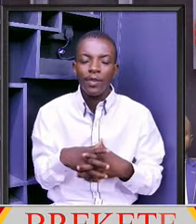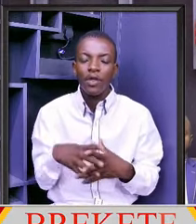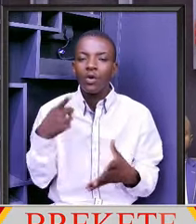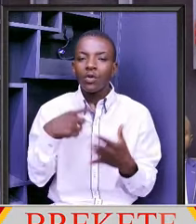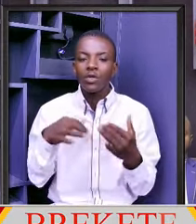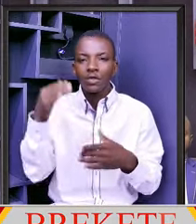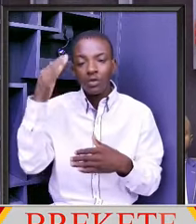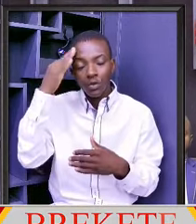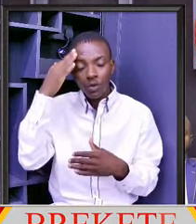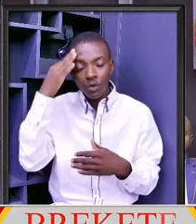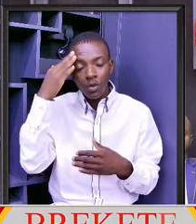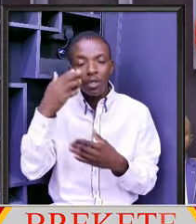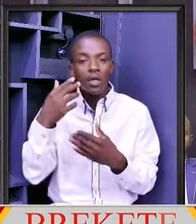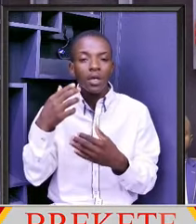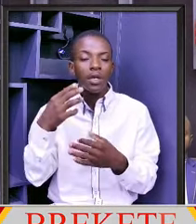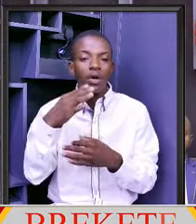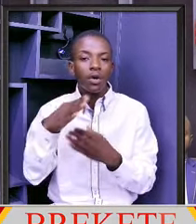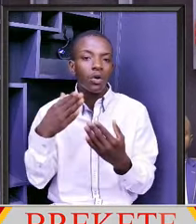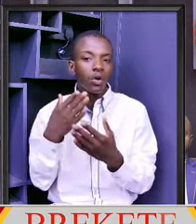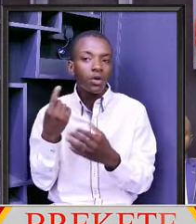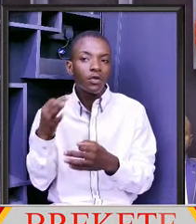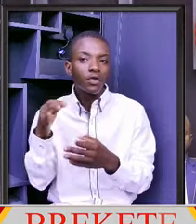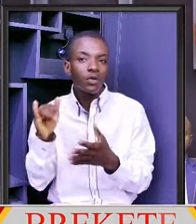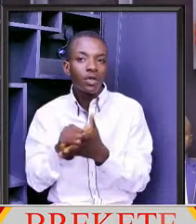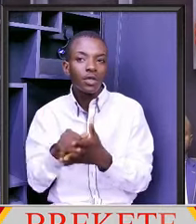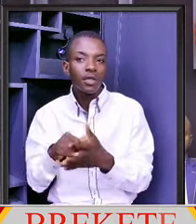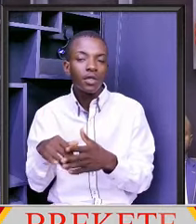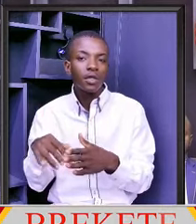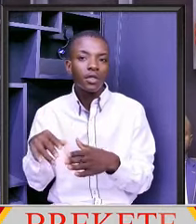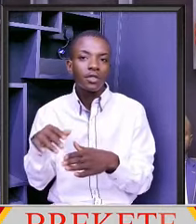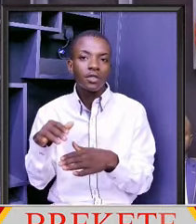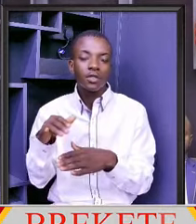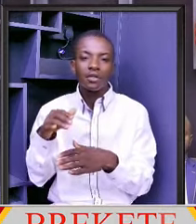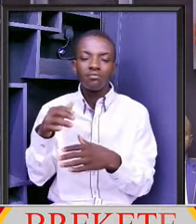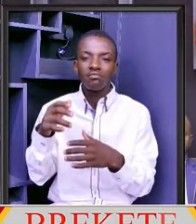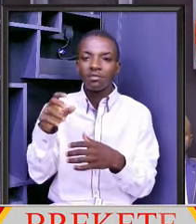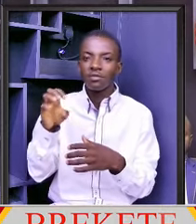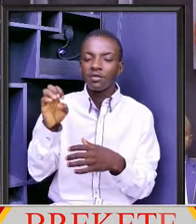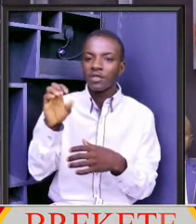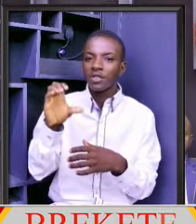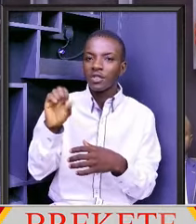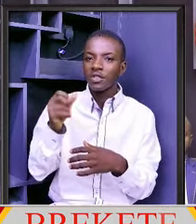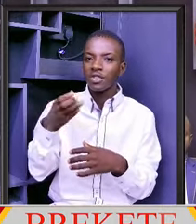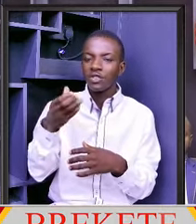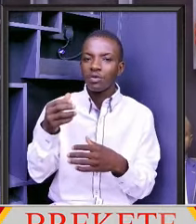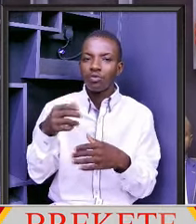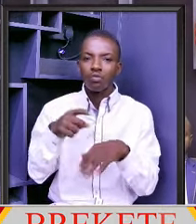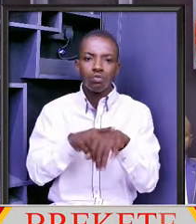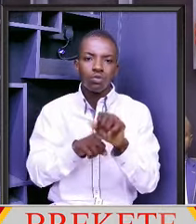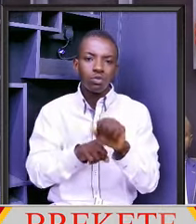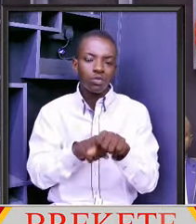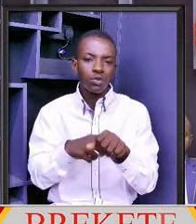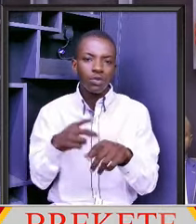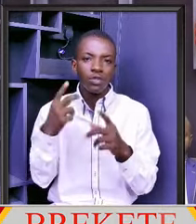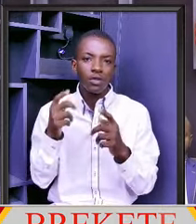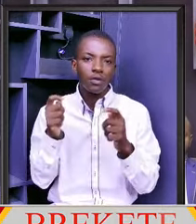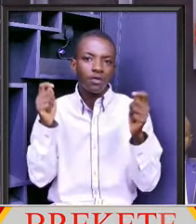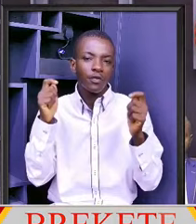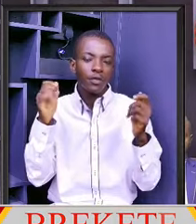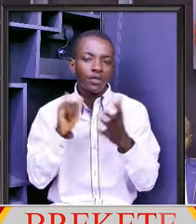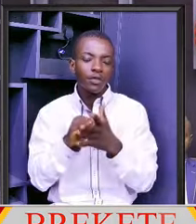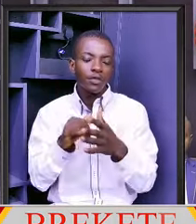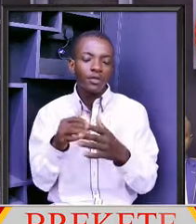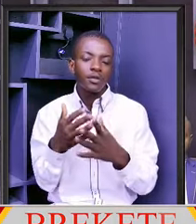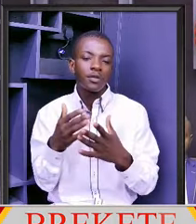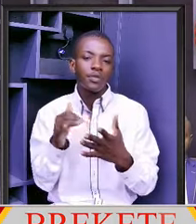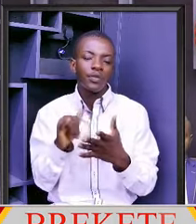What you wanna go know? All of now where they watch all this Champions League, European League and the rest, you go see say fans will be racist.